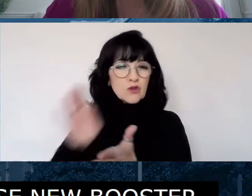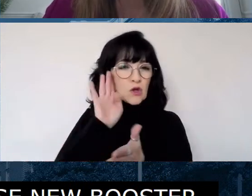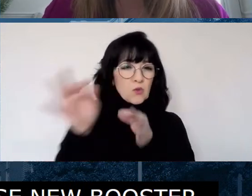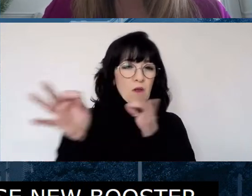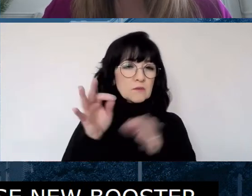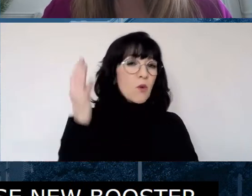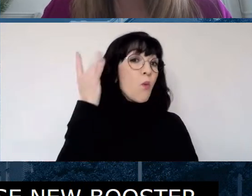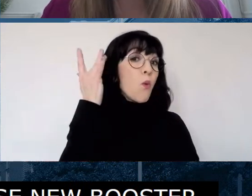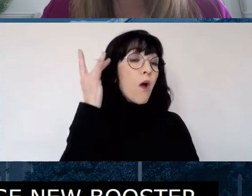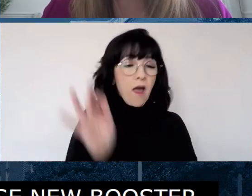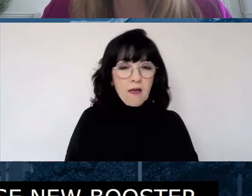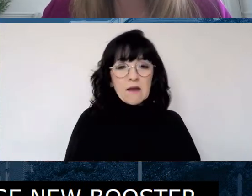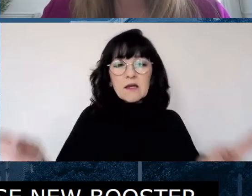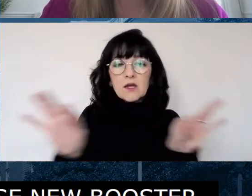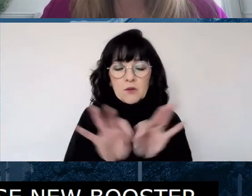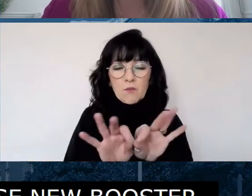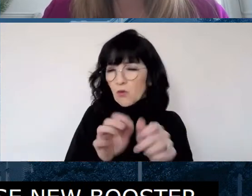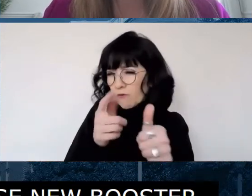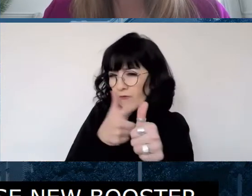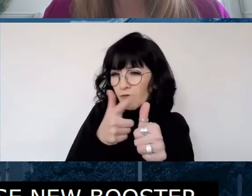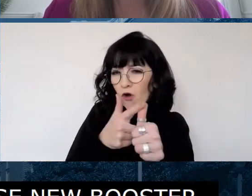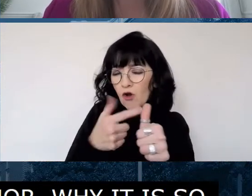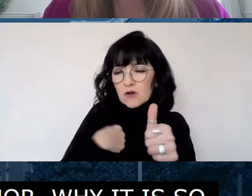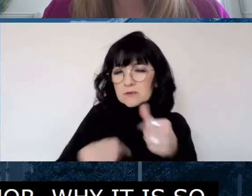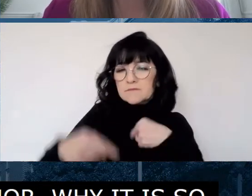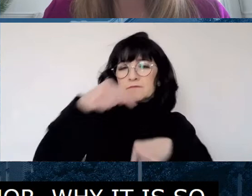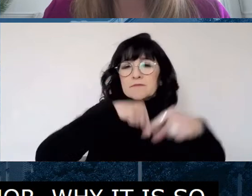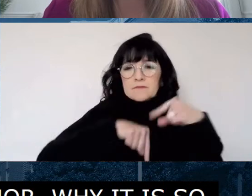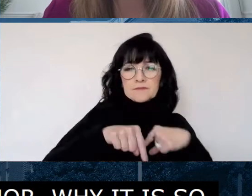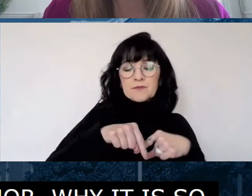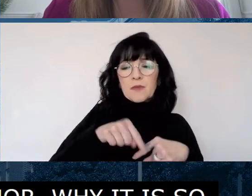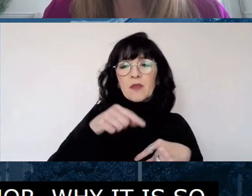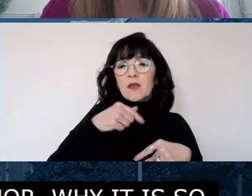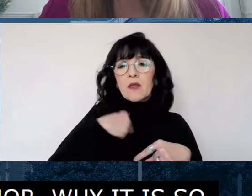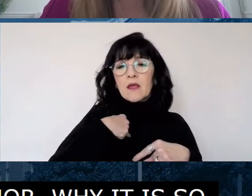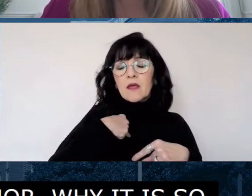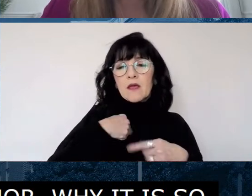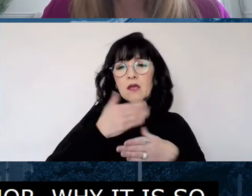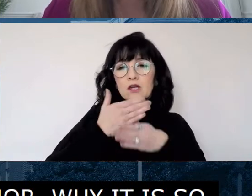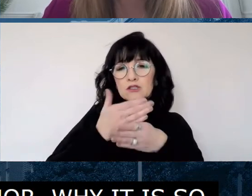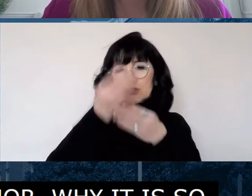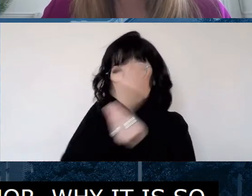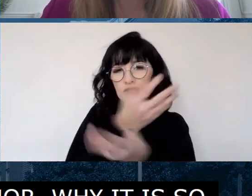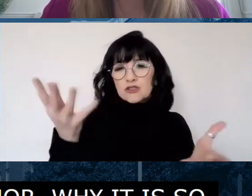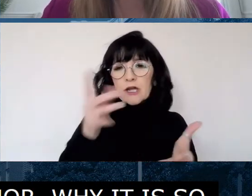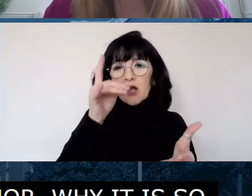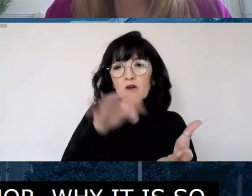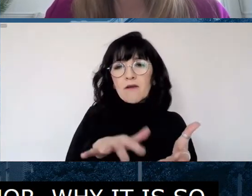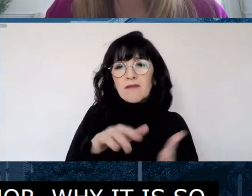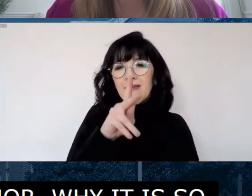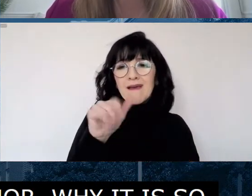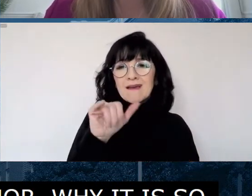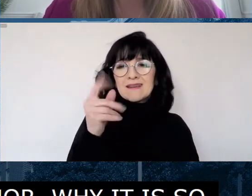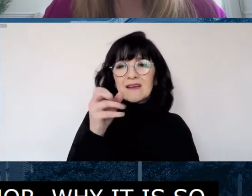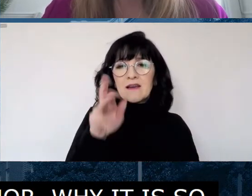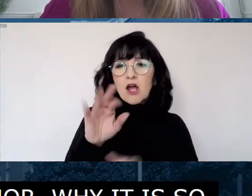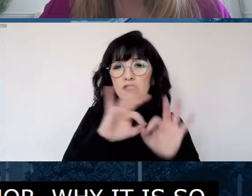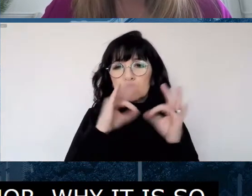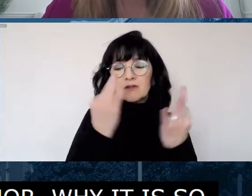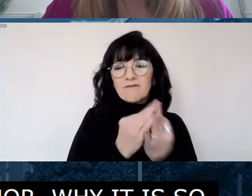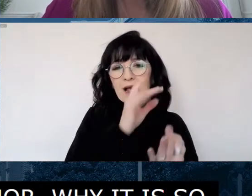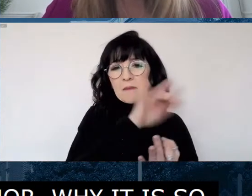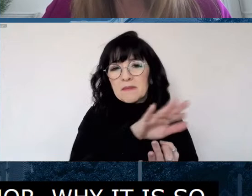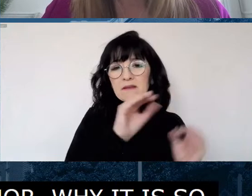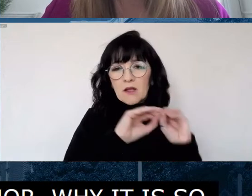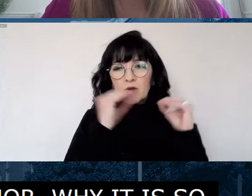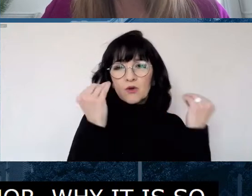though, with sharing some survey data from the Kaiser Family Foundation from a survey done in December.